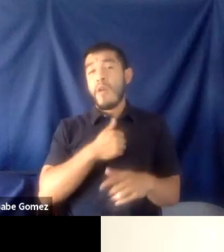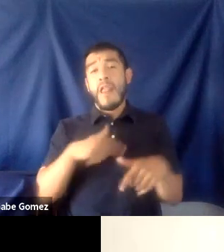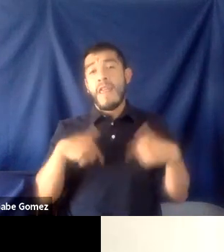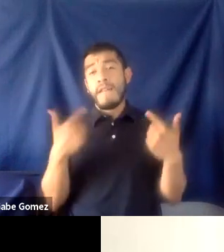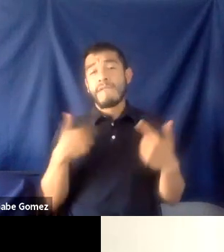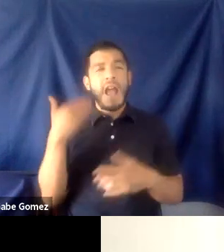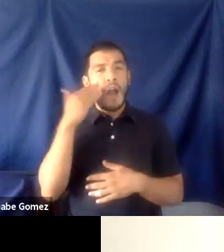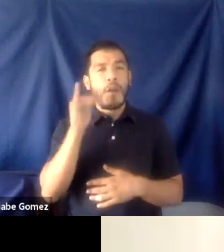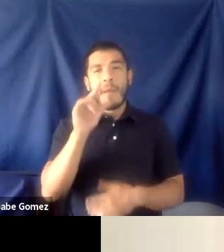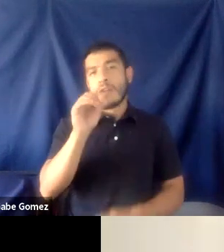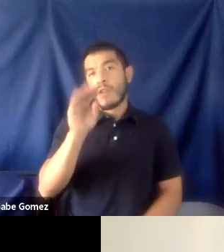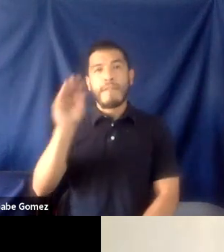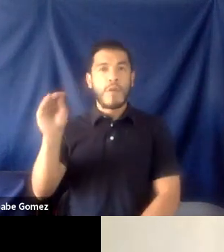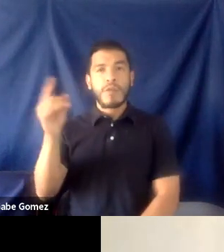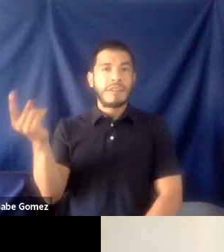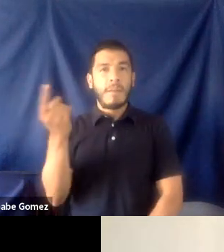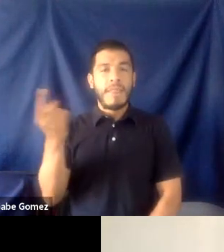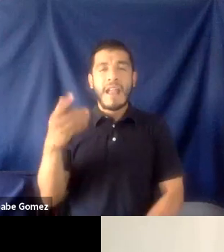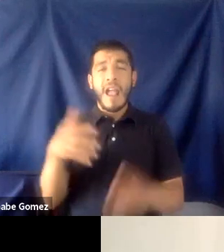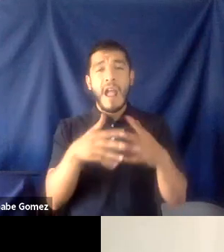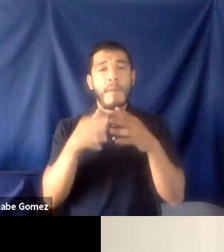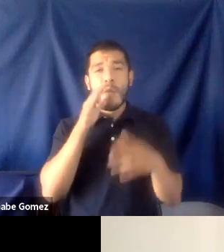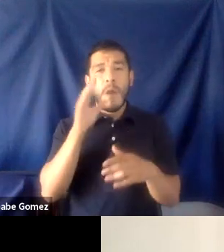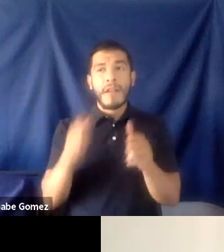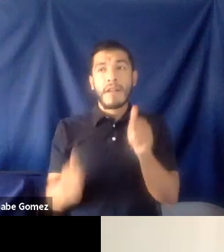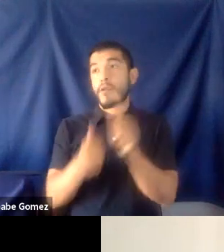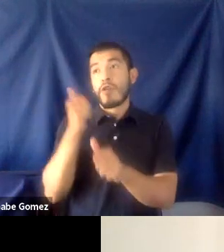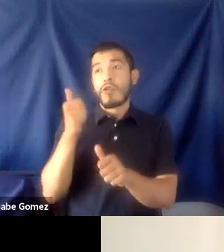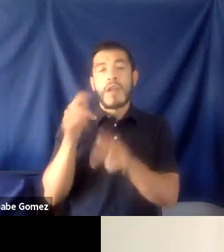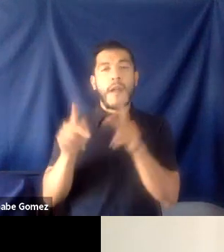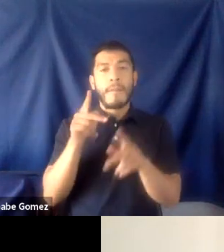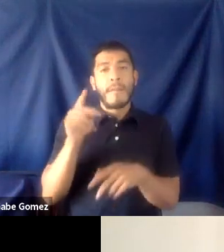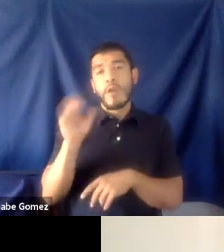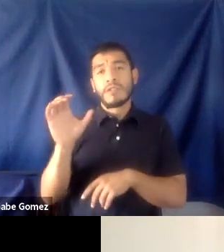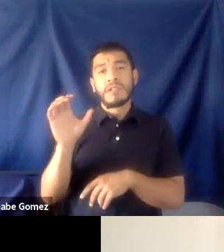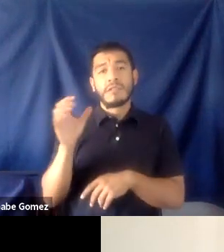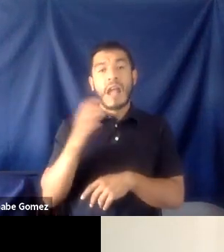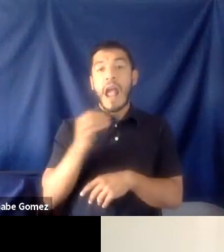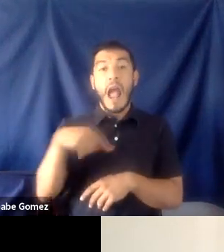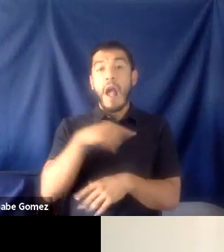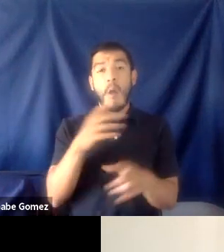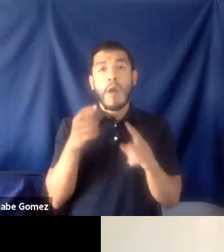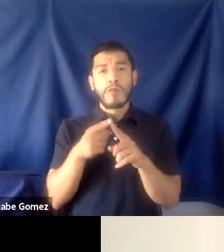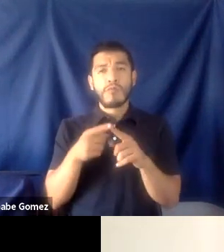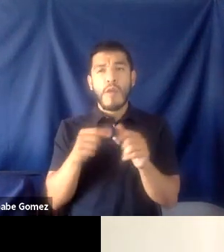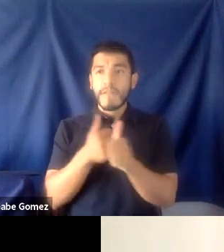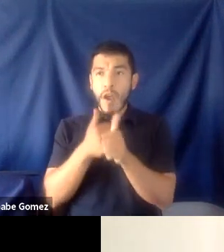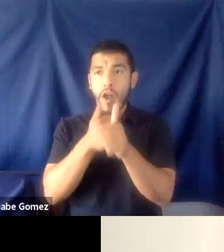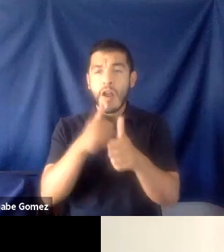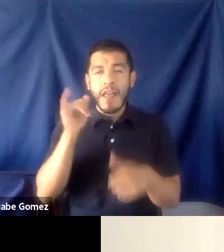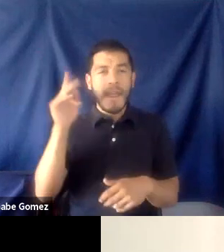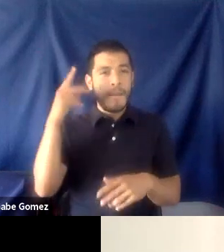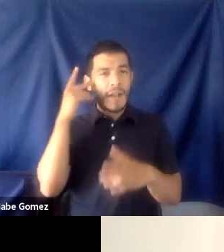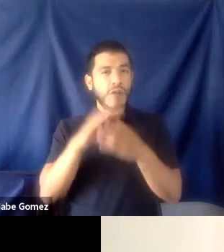by 2040 something, America will be majority people of color, right? And so we wanted to track a political story